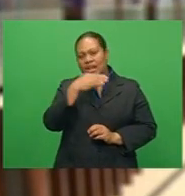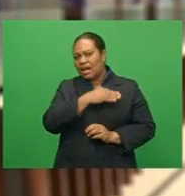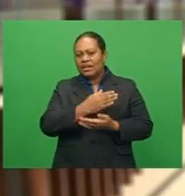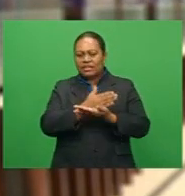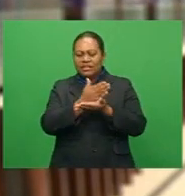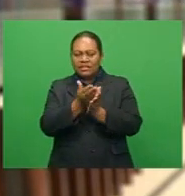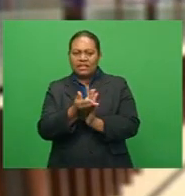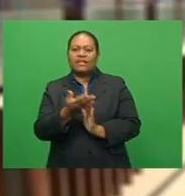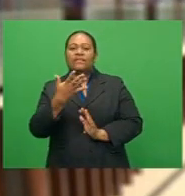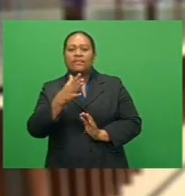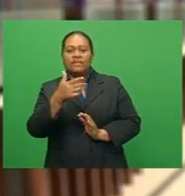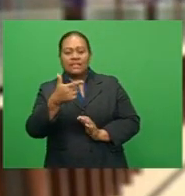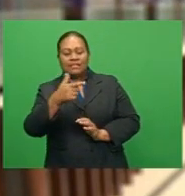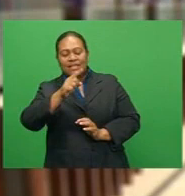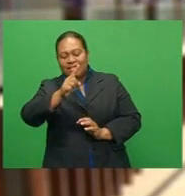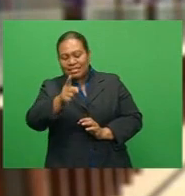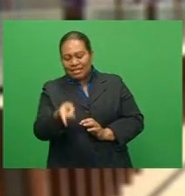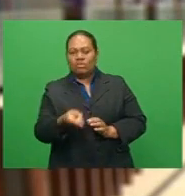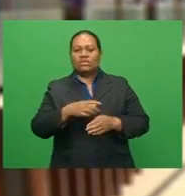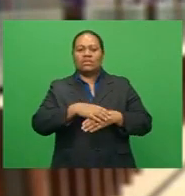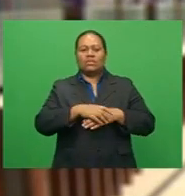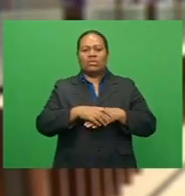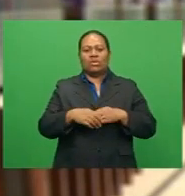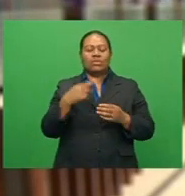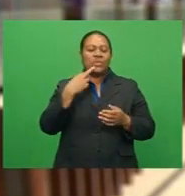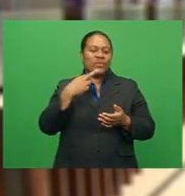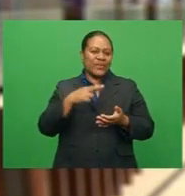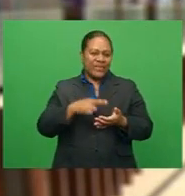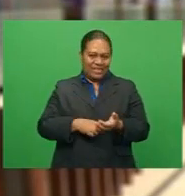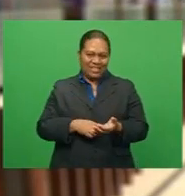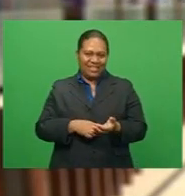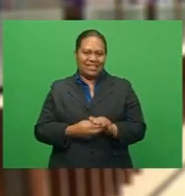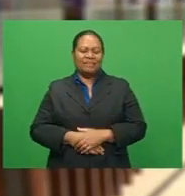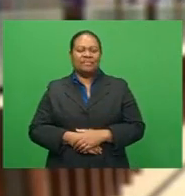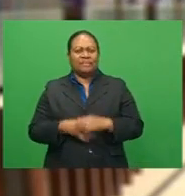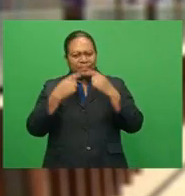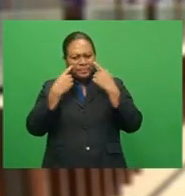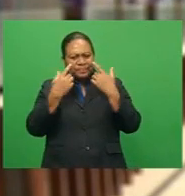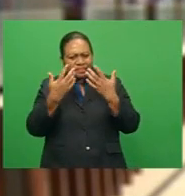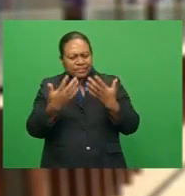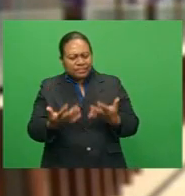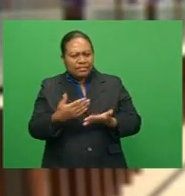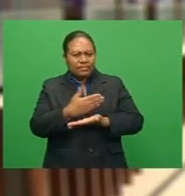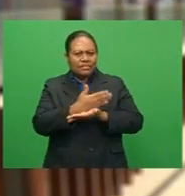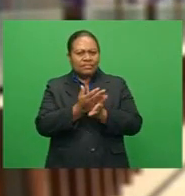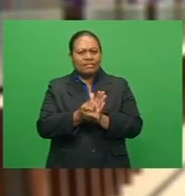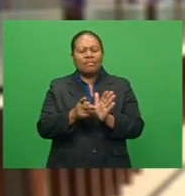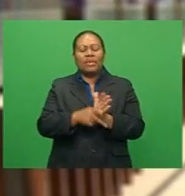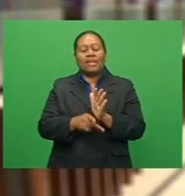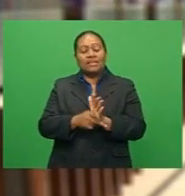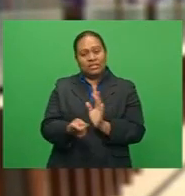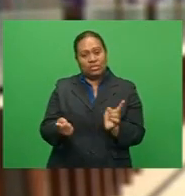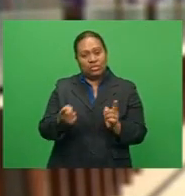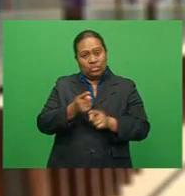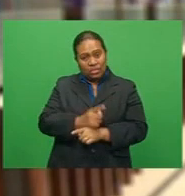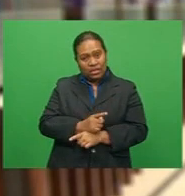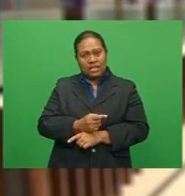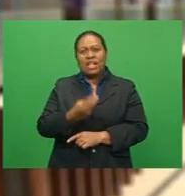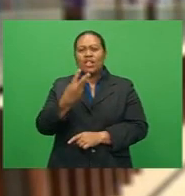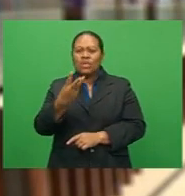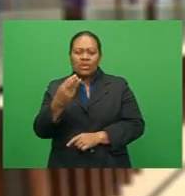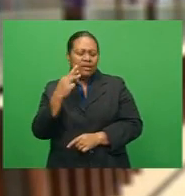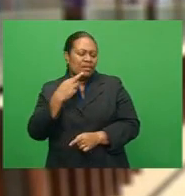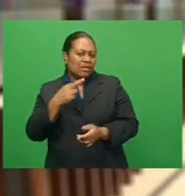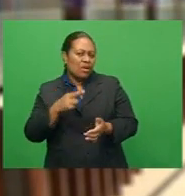around $57,000 were recorded. 8 listed stocks showed share price changes, with 3 recording